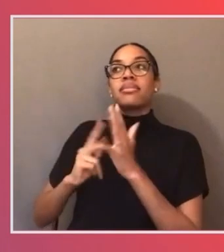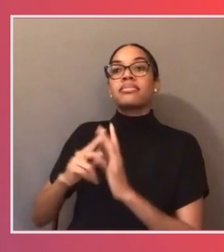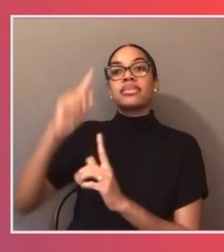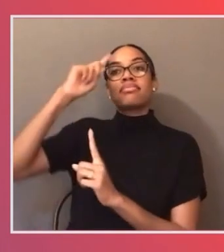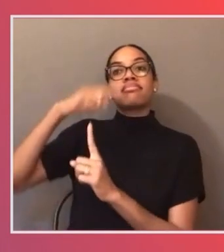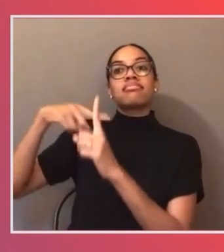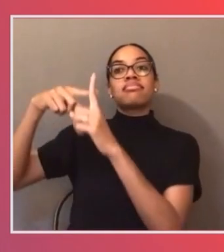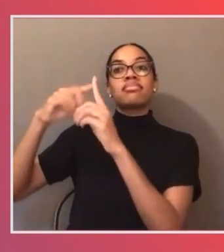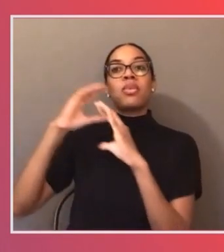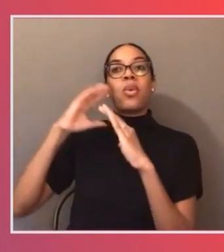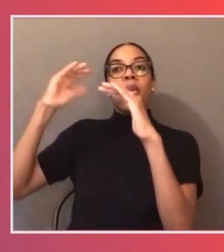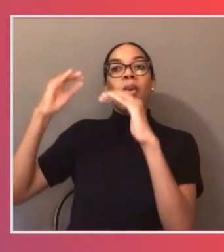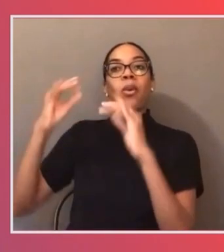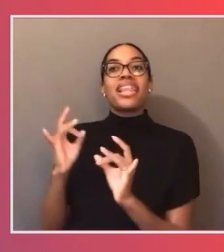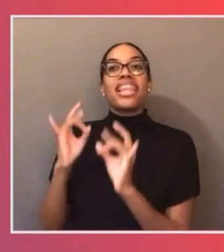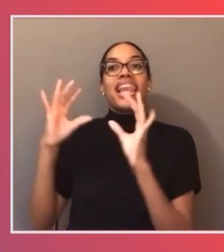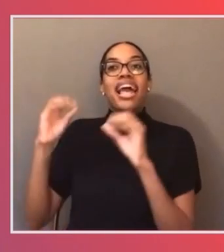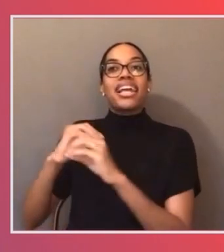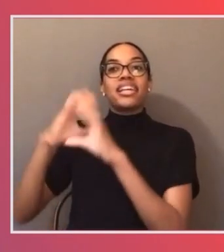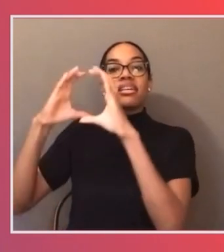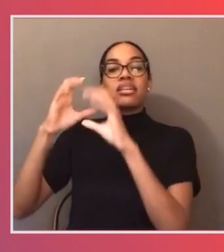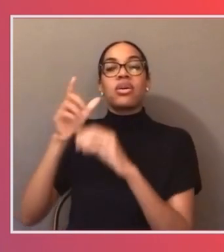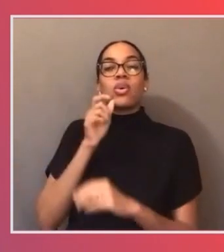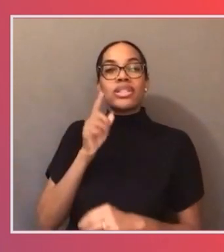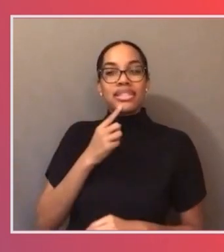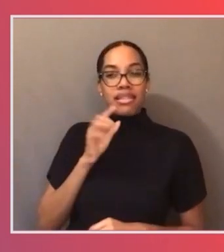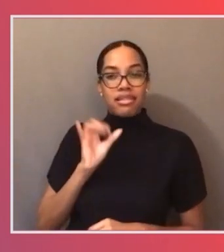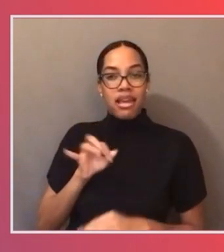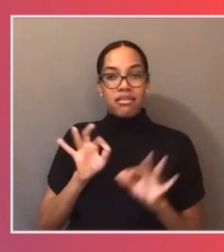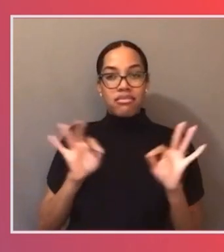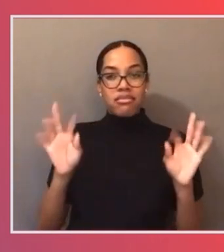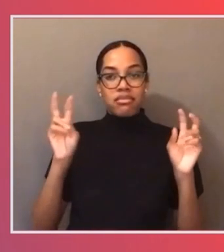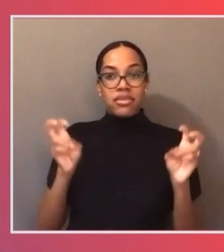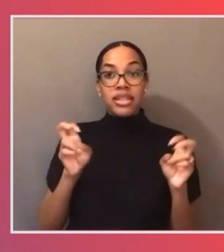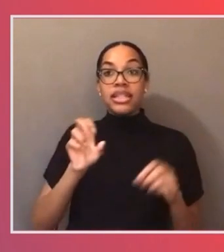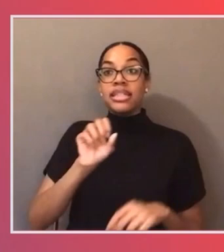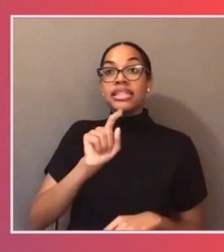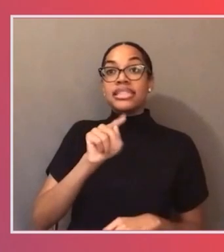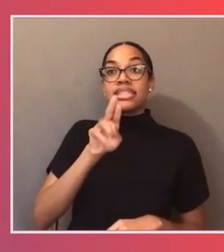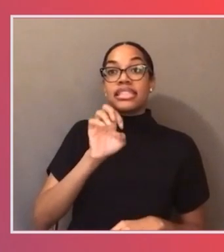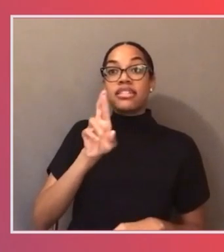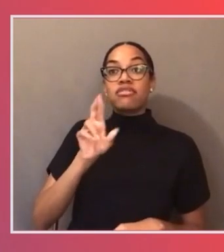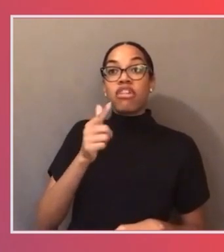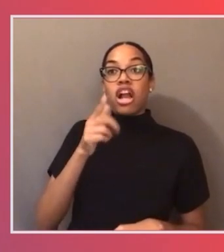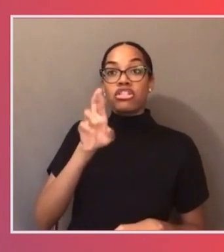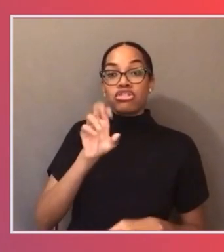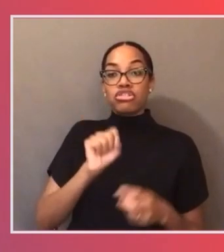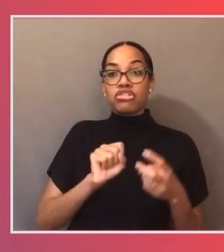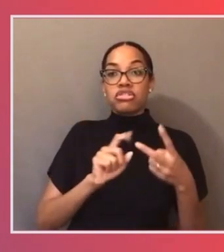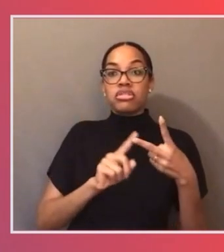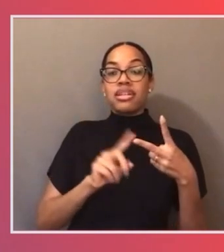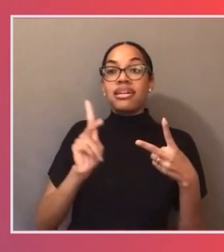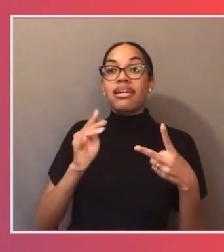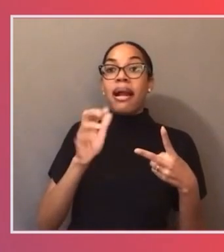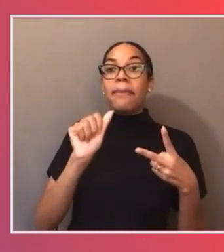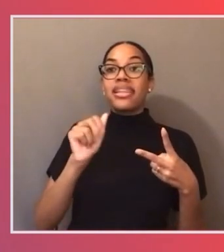Rogers, Kamala Harris, Black Panther, Joe Biden, or Tony Stark?